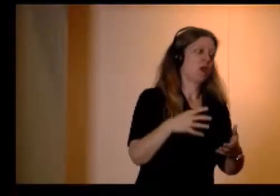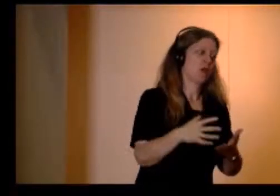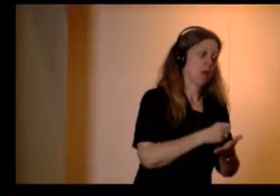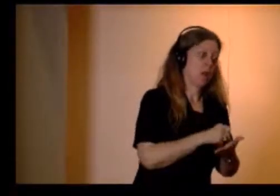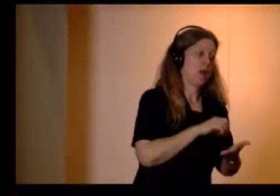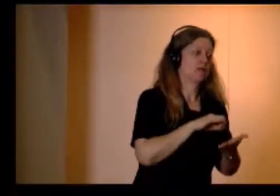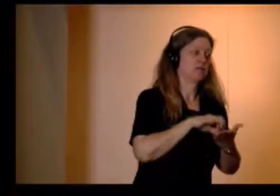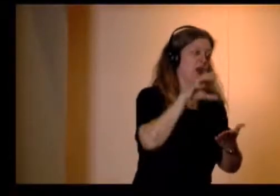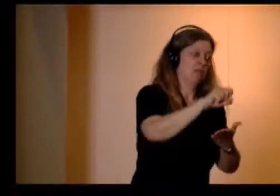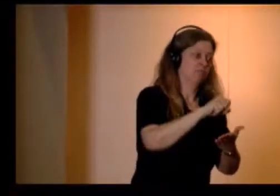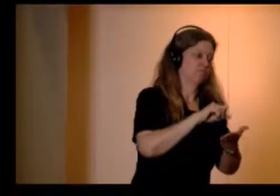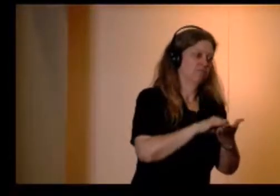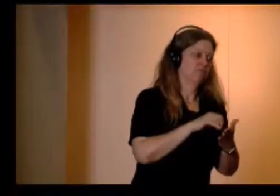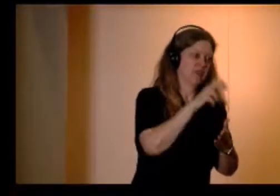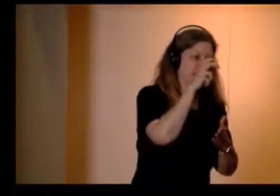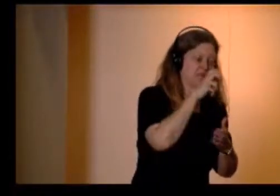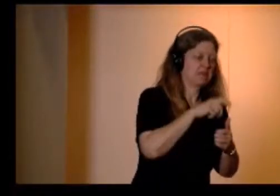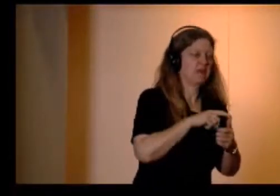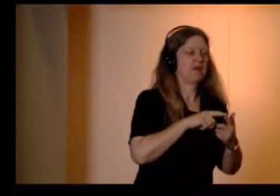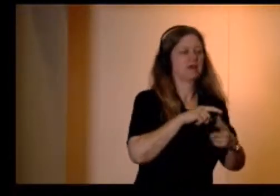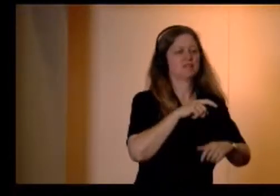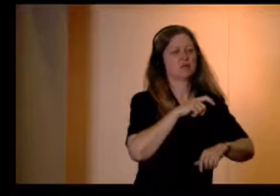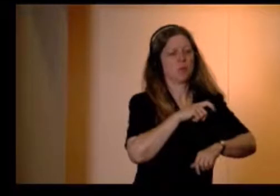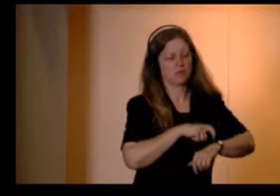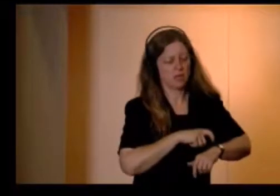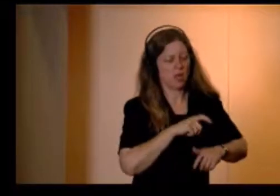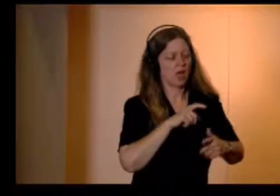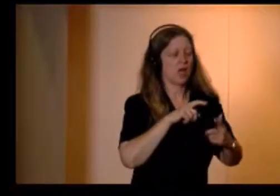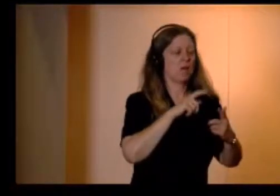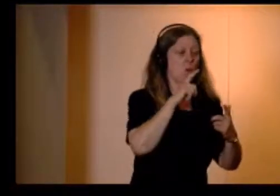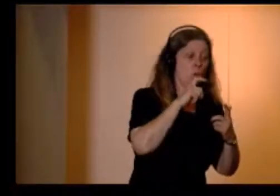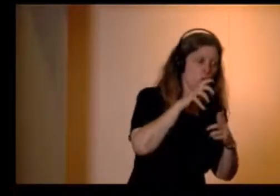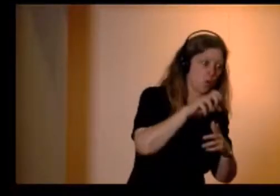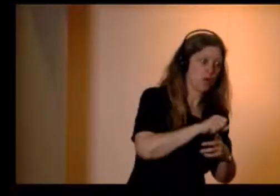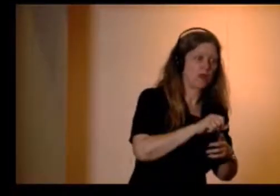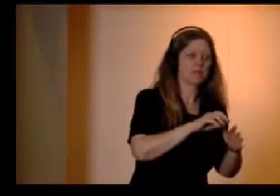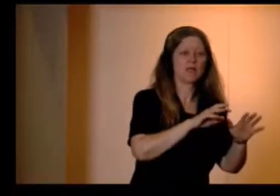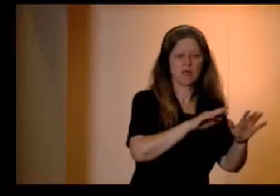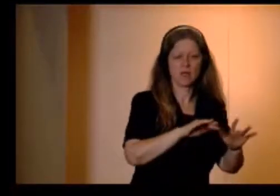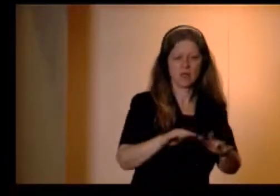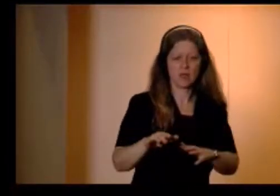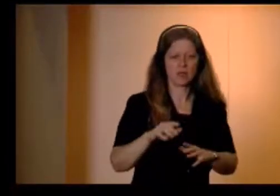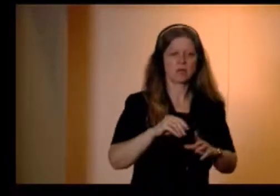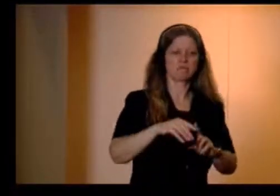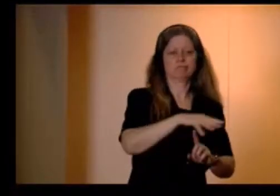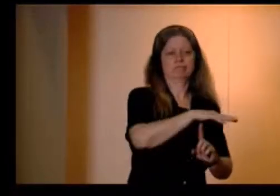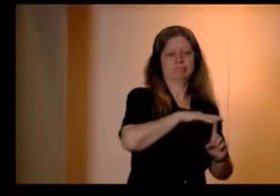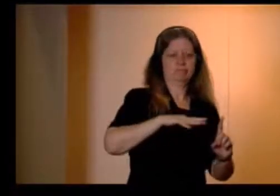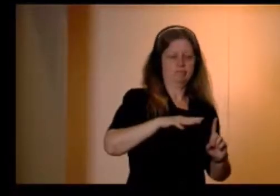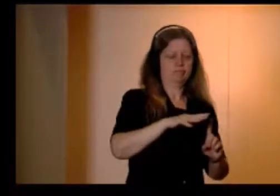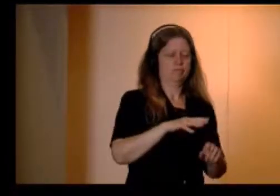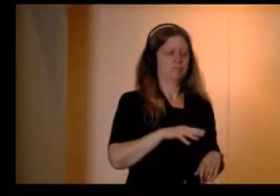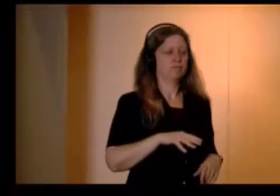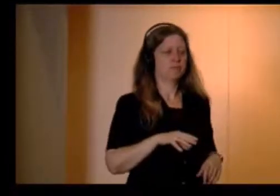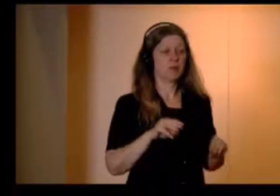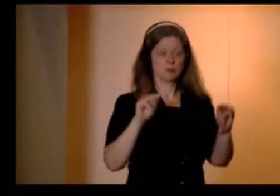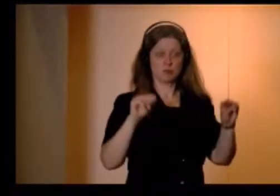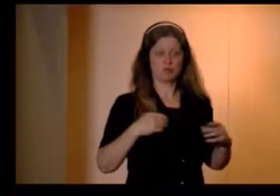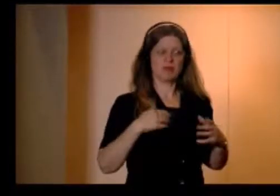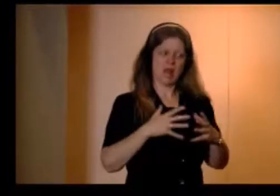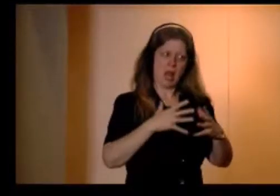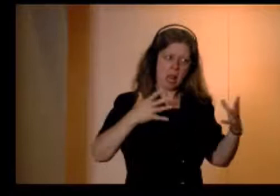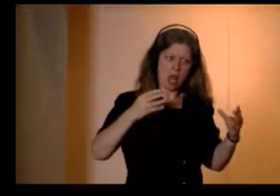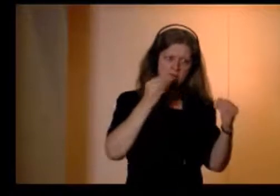so kind of museums have a wealth of information just like this that